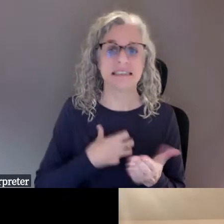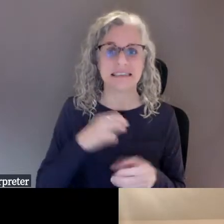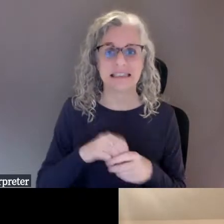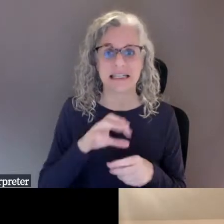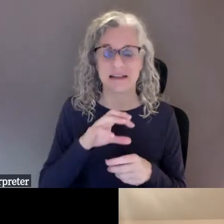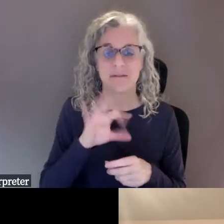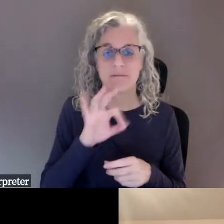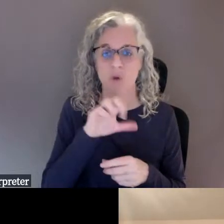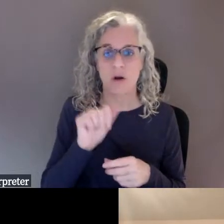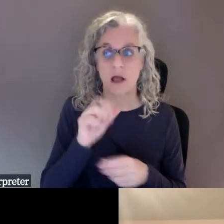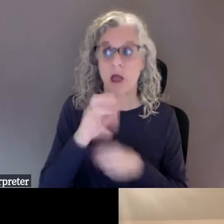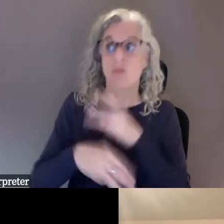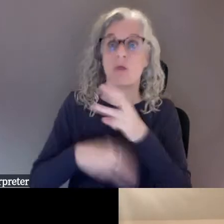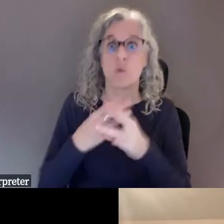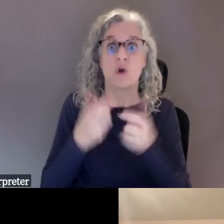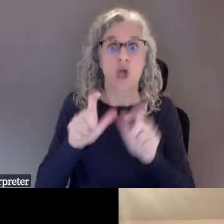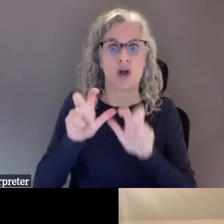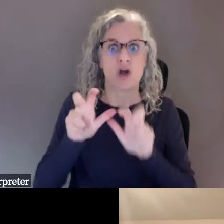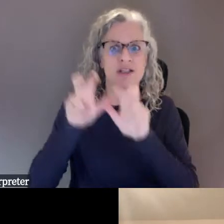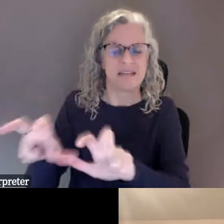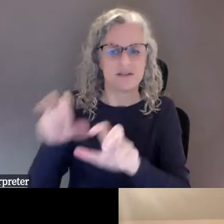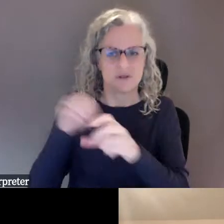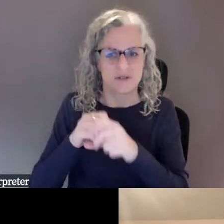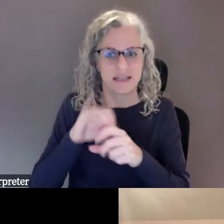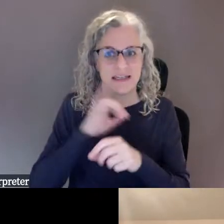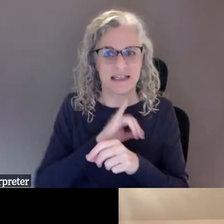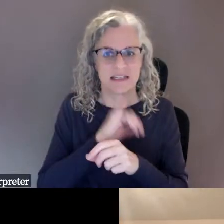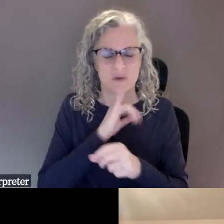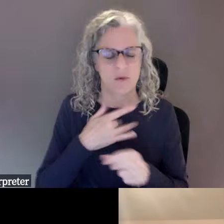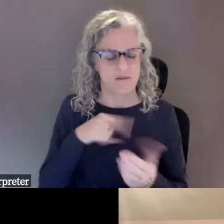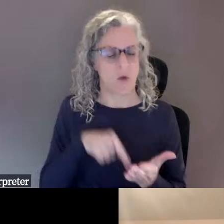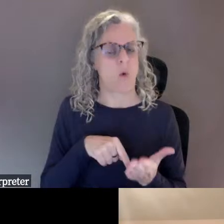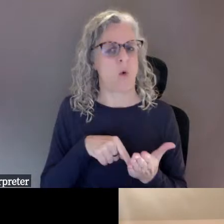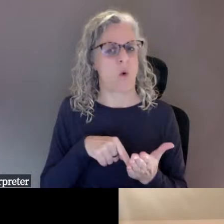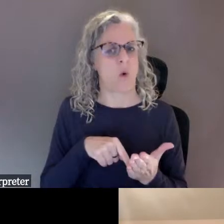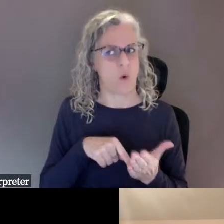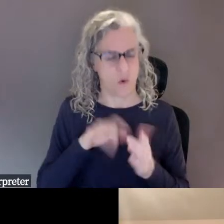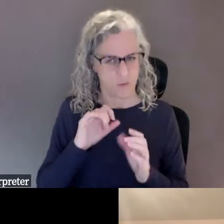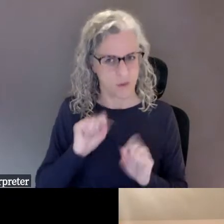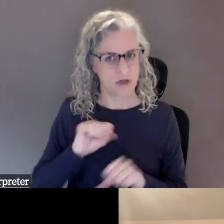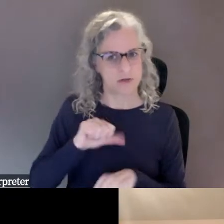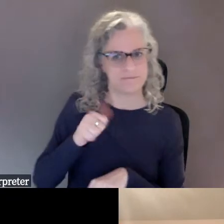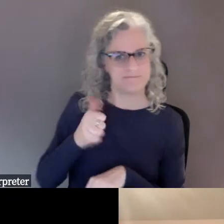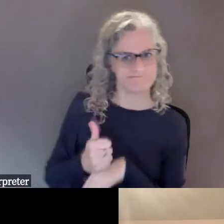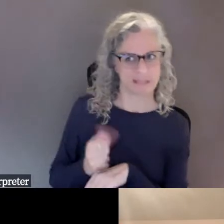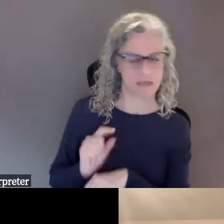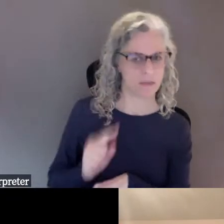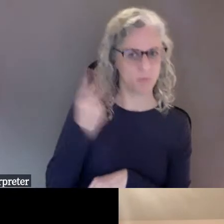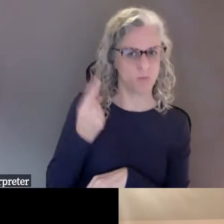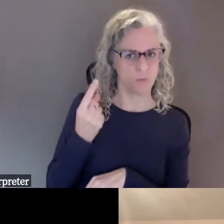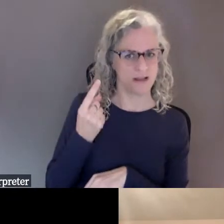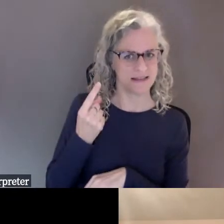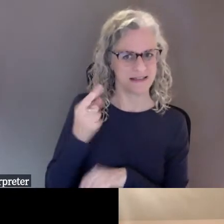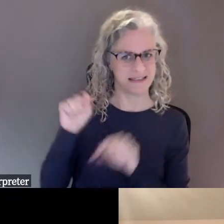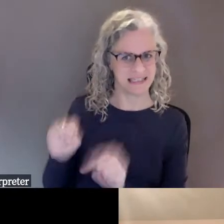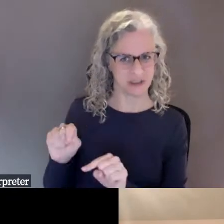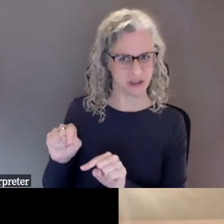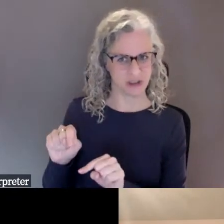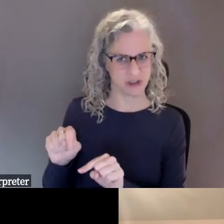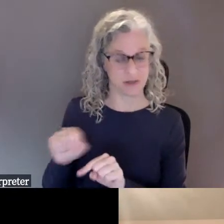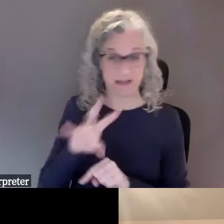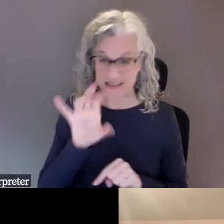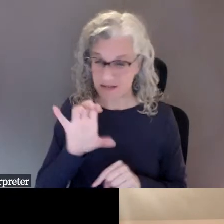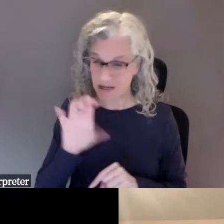investor, that we thought this could be a really powerful way to create precedent because these facts are just so crazy. $700